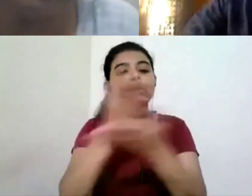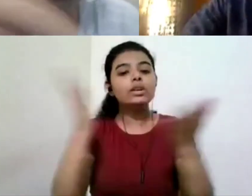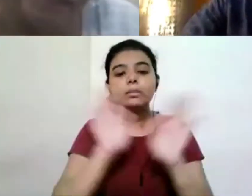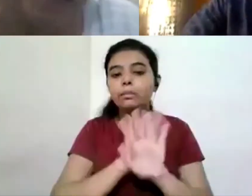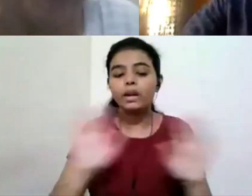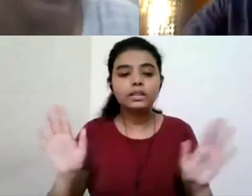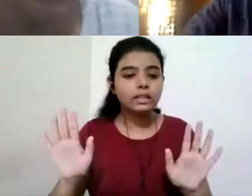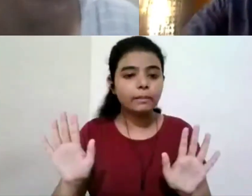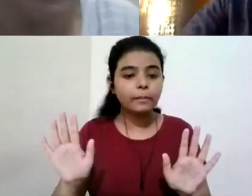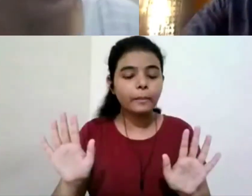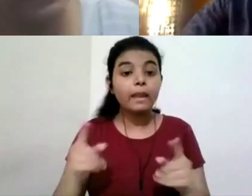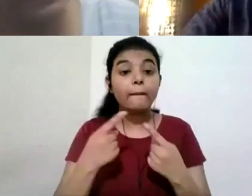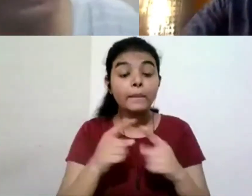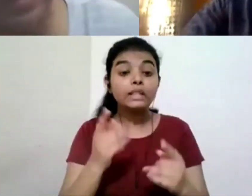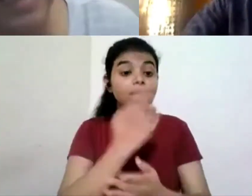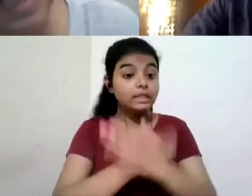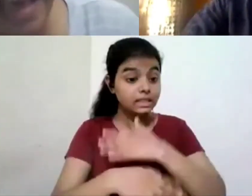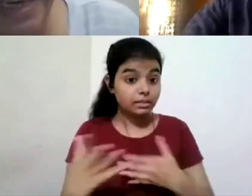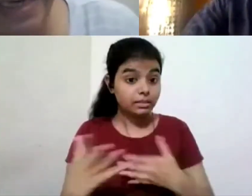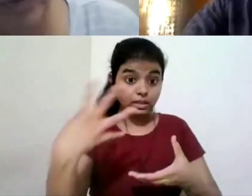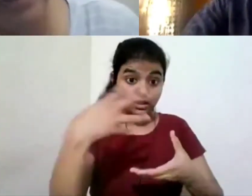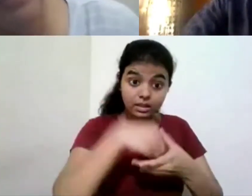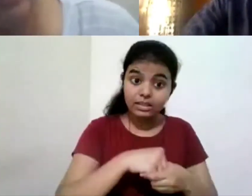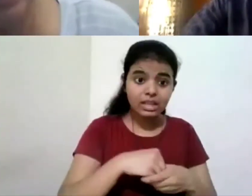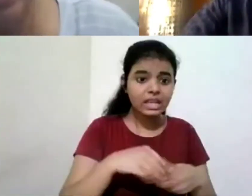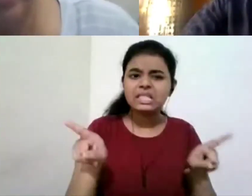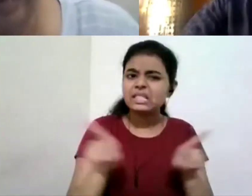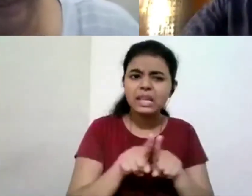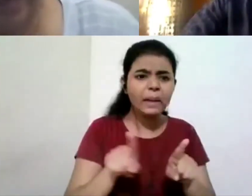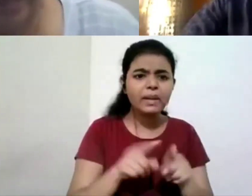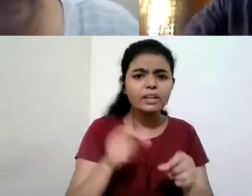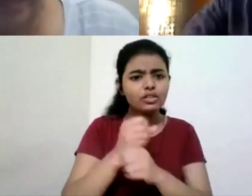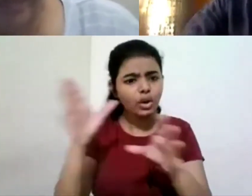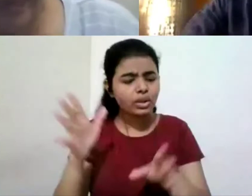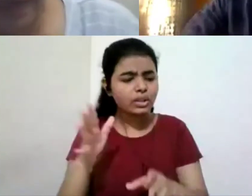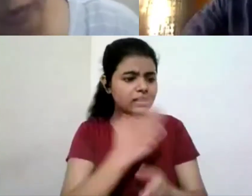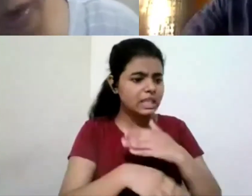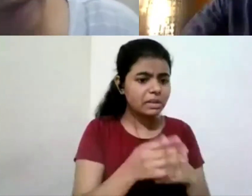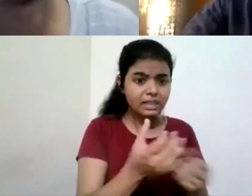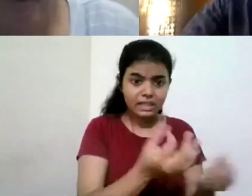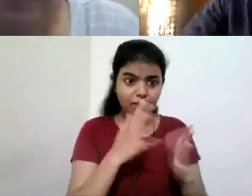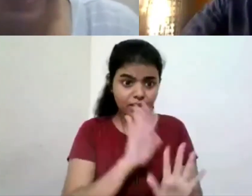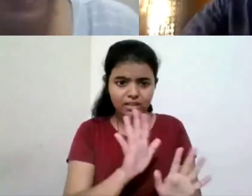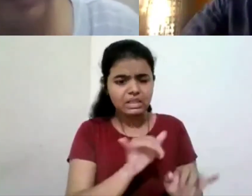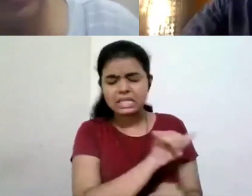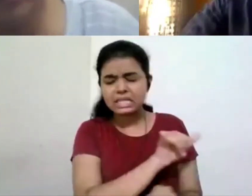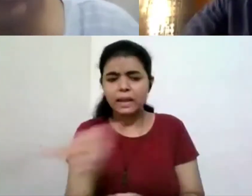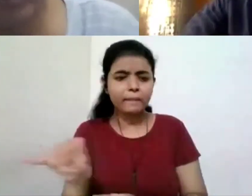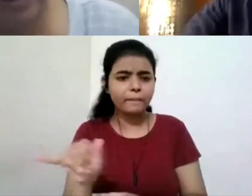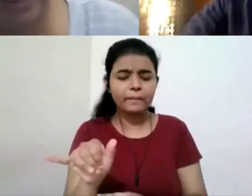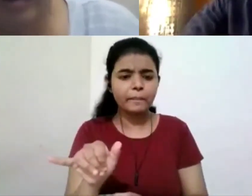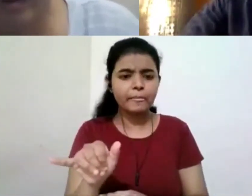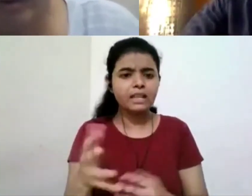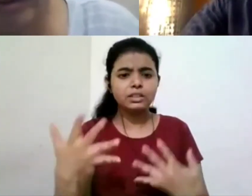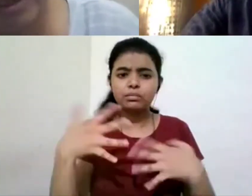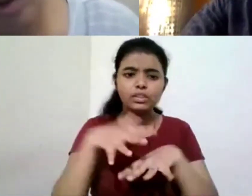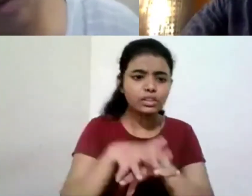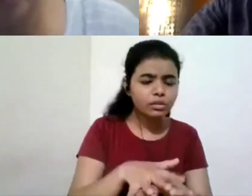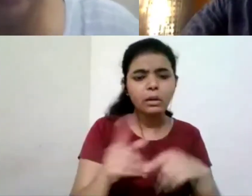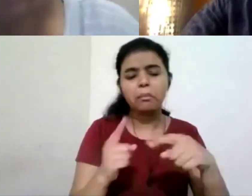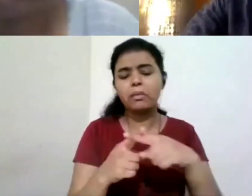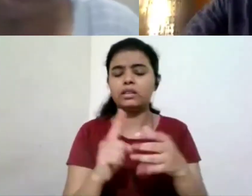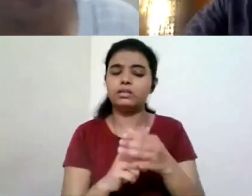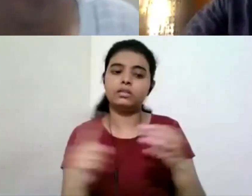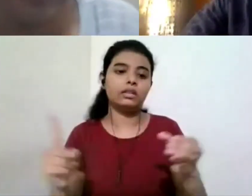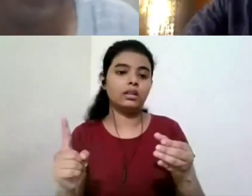law generally, when it comes into disability, it does exactly what it is doing generally. It's worked out a system of inclusion and exclusion, who